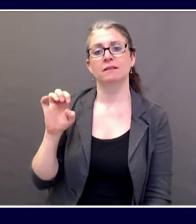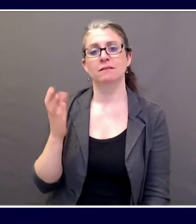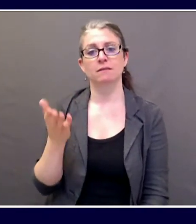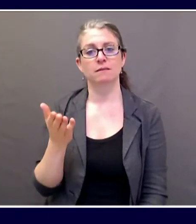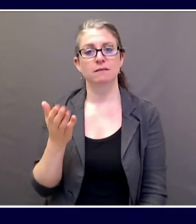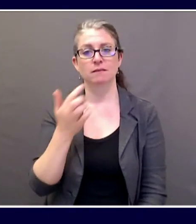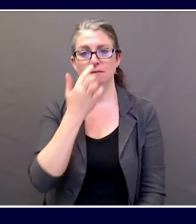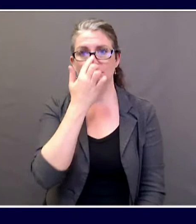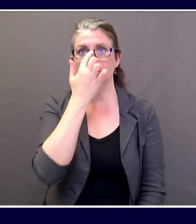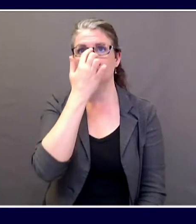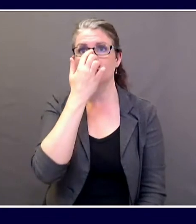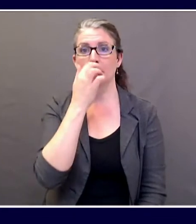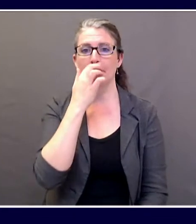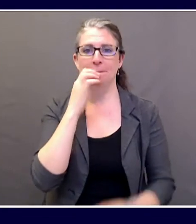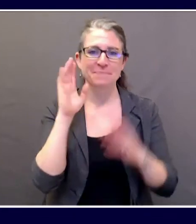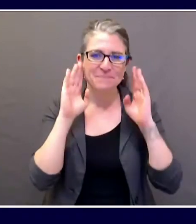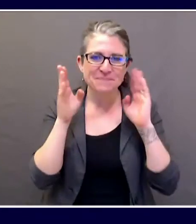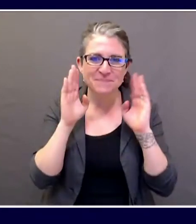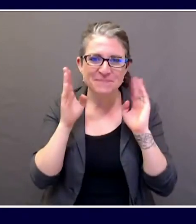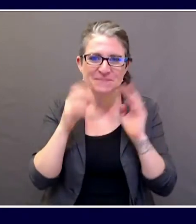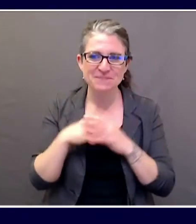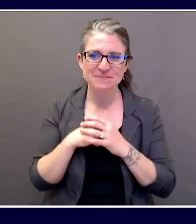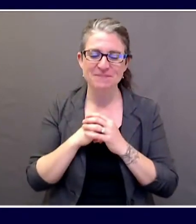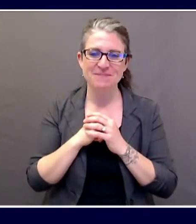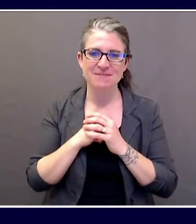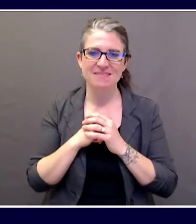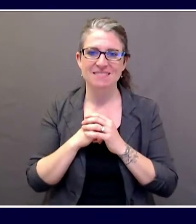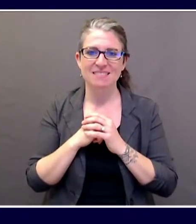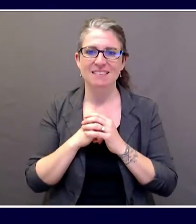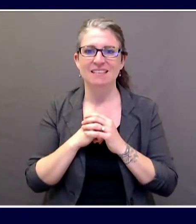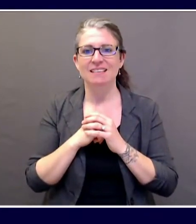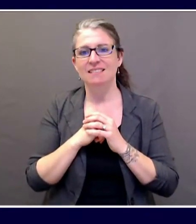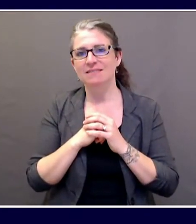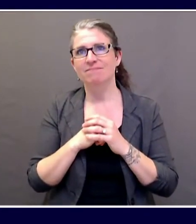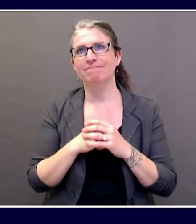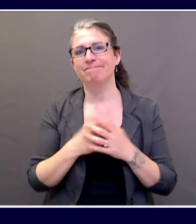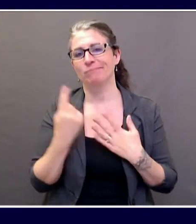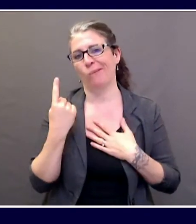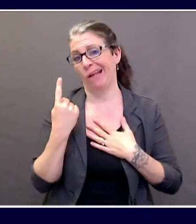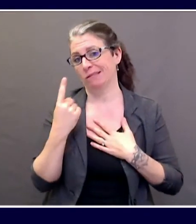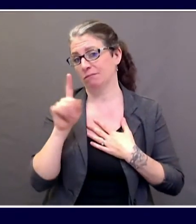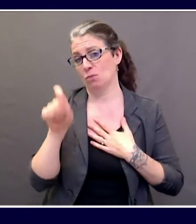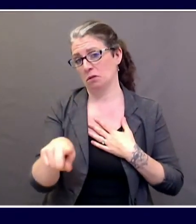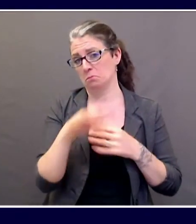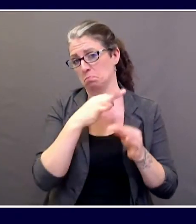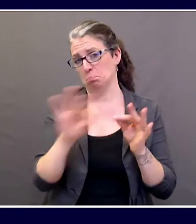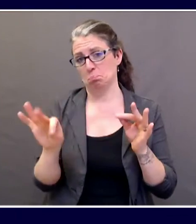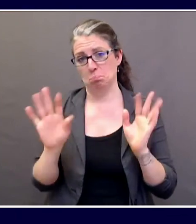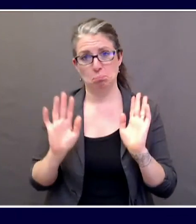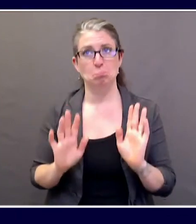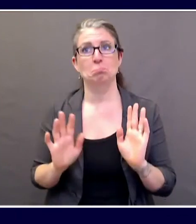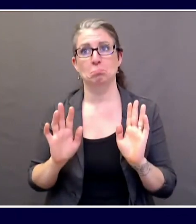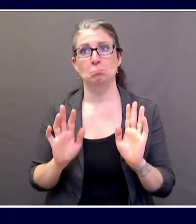Hey, Dr. Shah, thank you. My only question, I had some others that have basically been